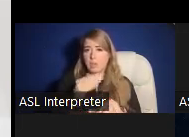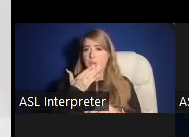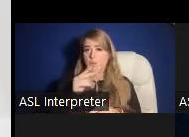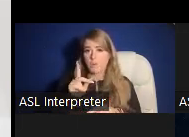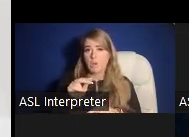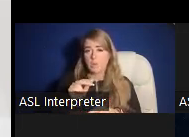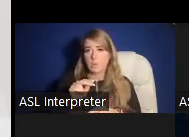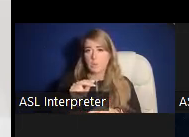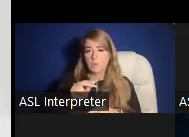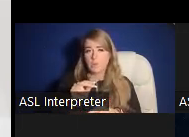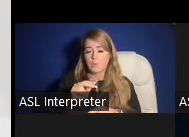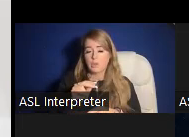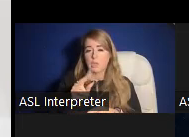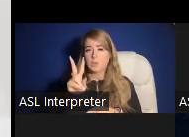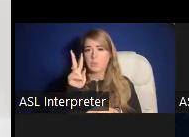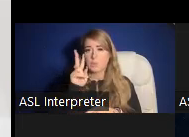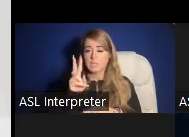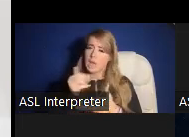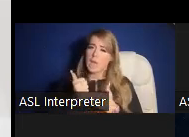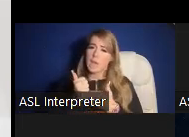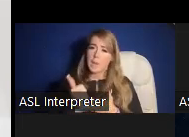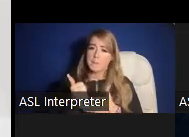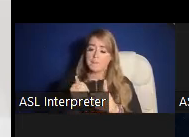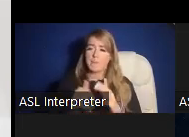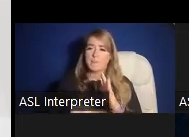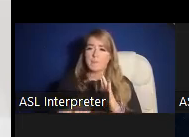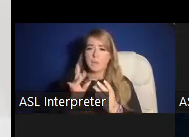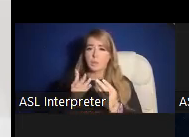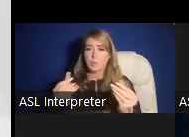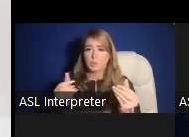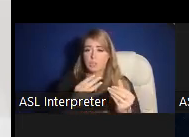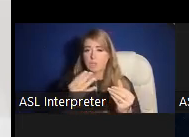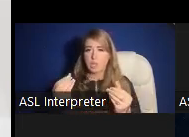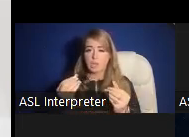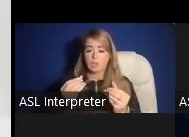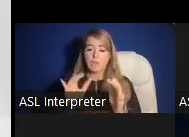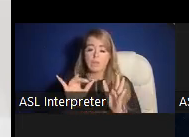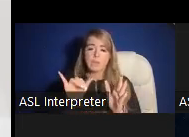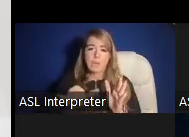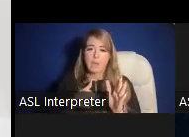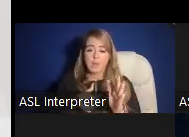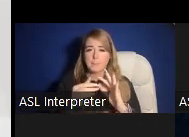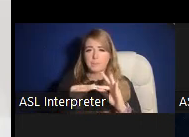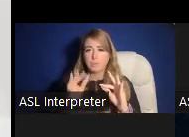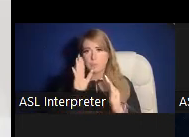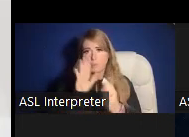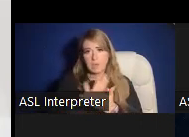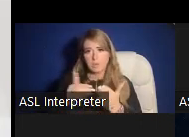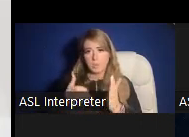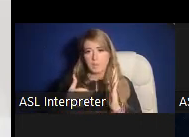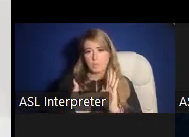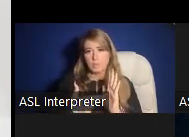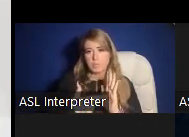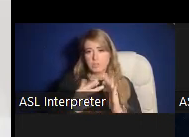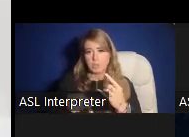know, to help find solutions, or to, and this is where I said it would be great to have representation on the